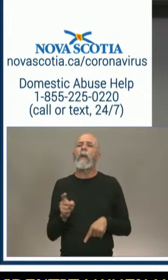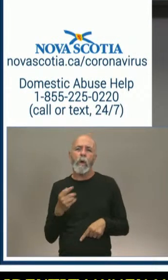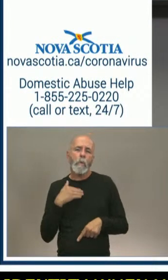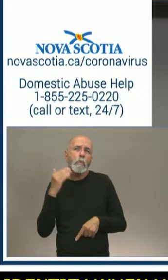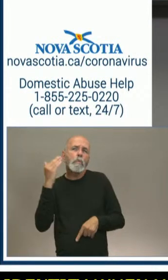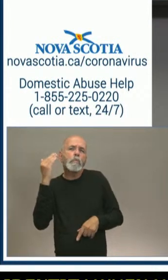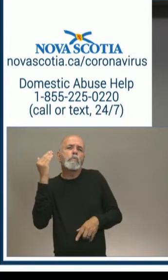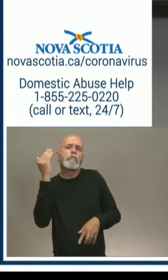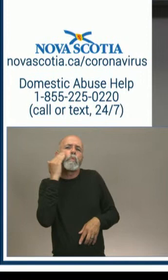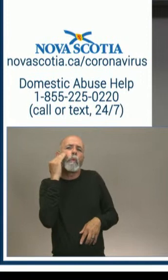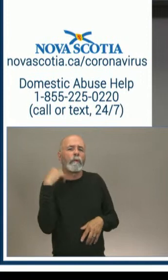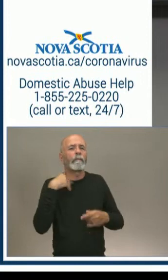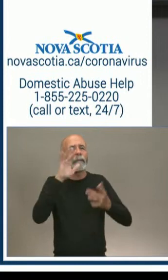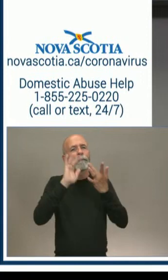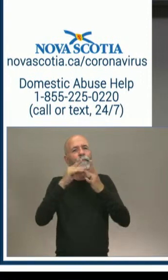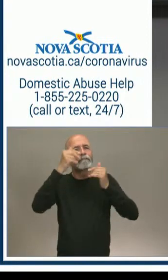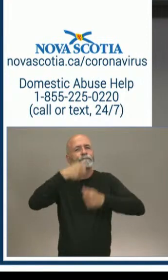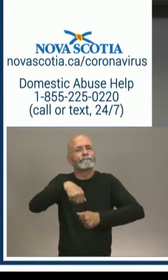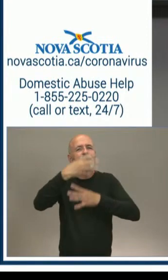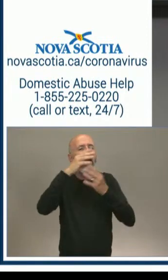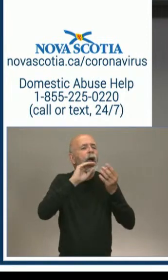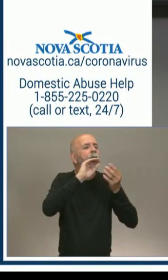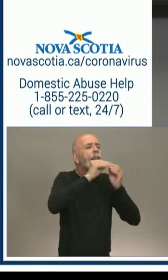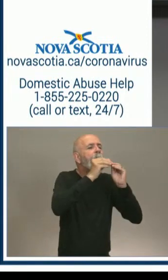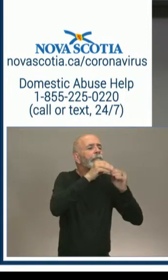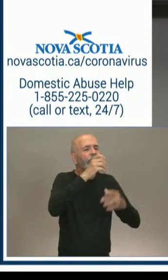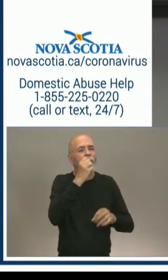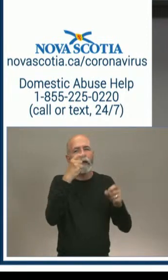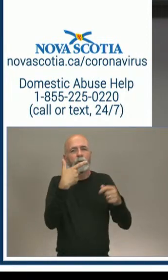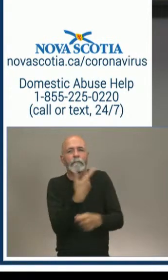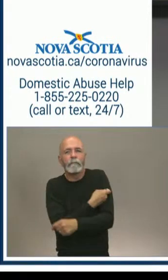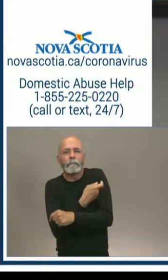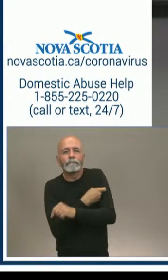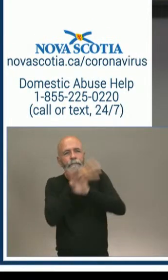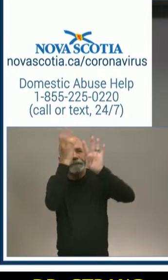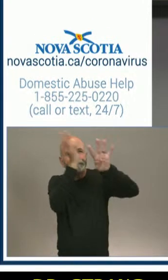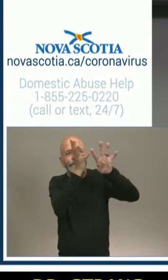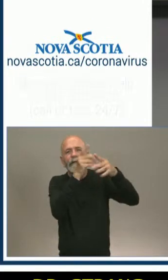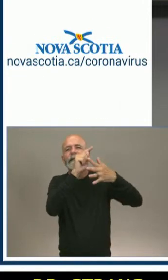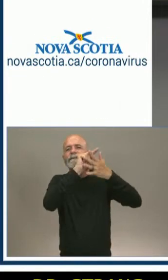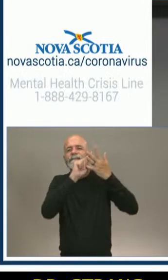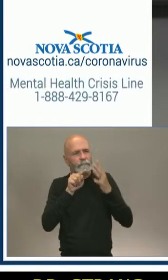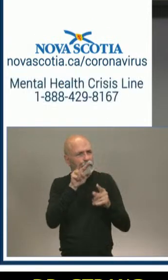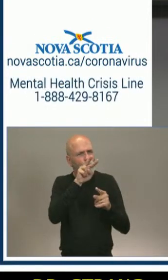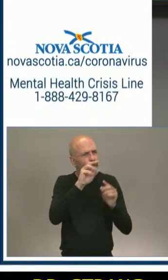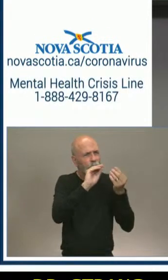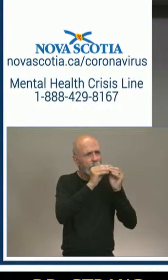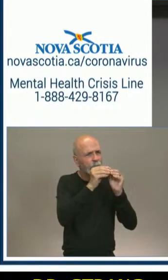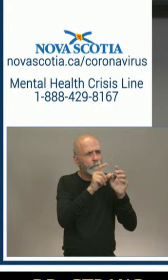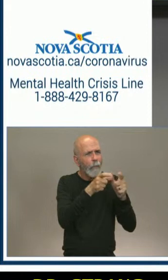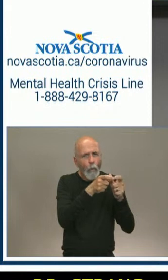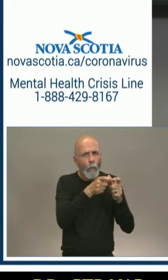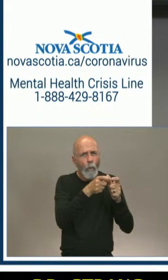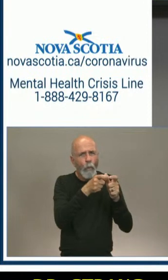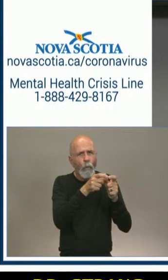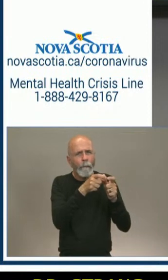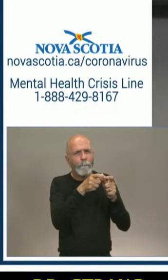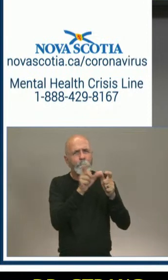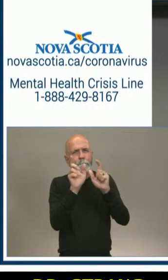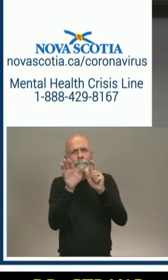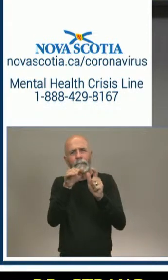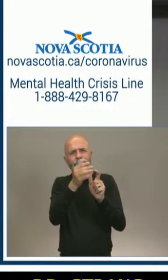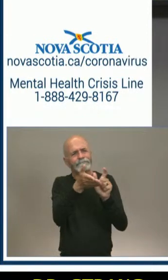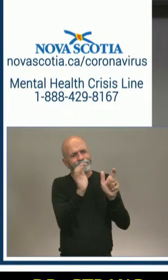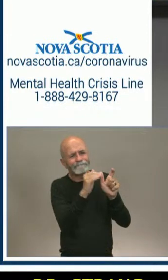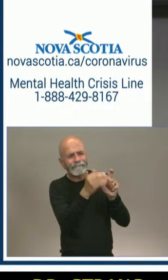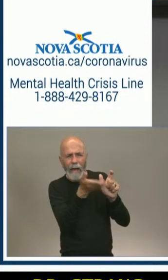vaccine uptake at a pretty local level carefully. And when there are signs that we need to put more emphasis in a specific community, we do that. And